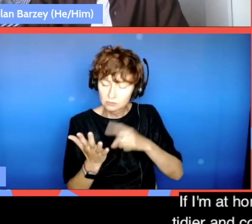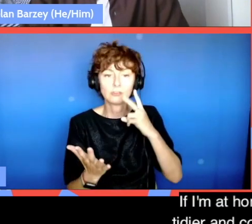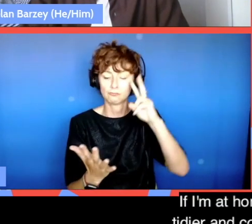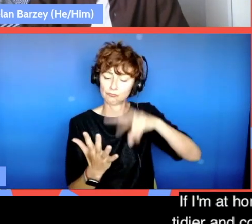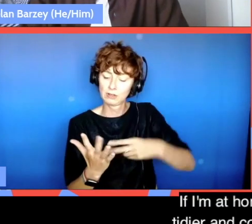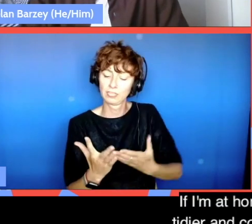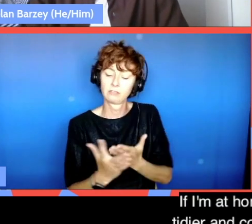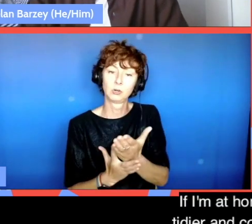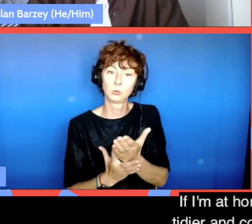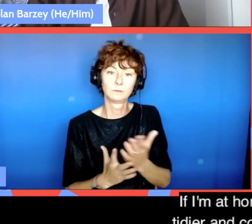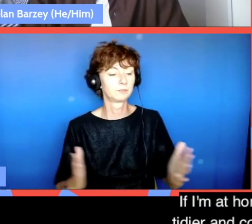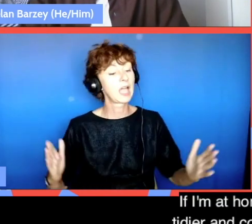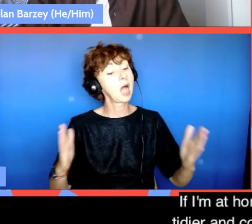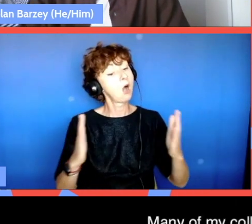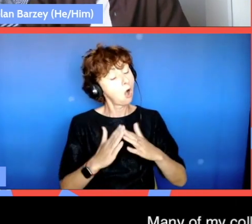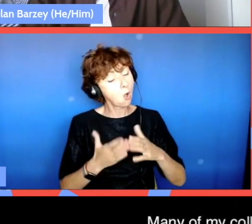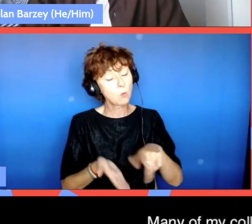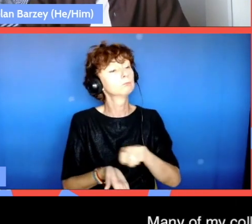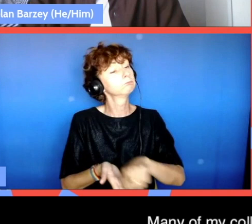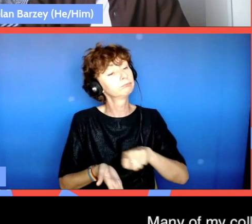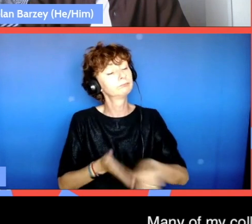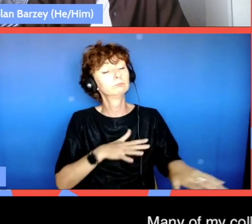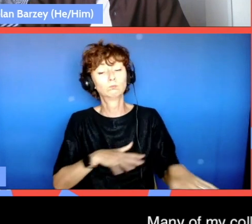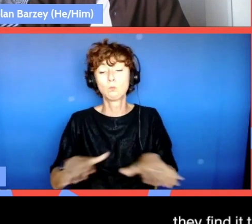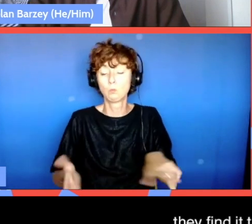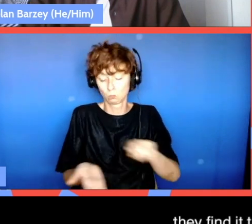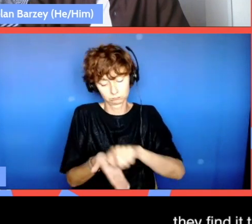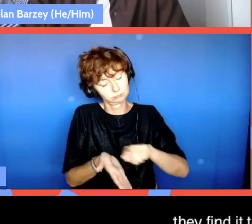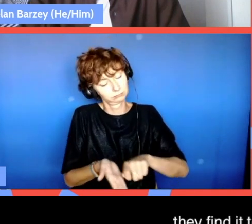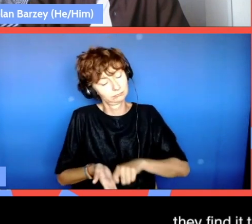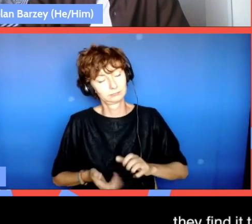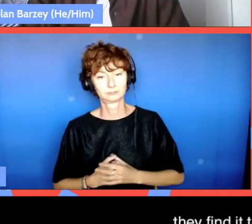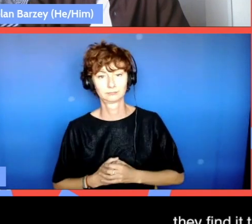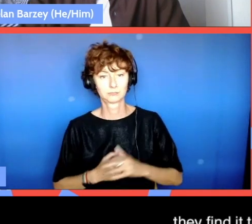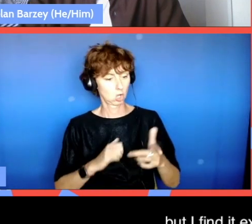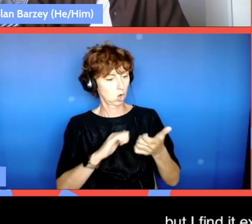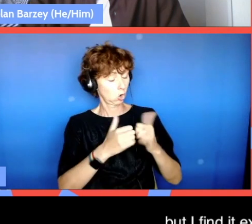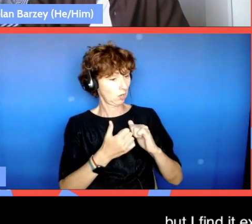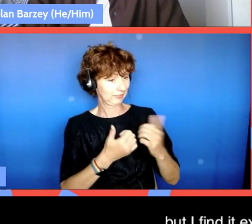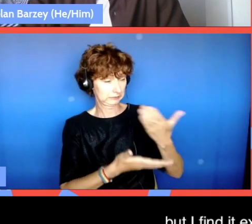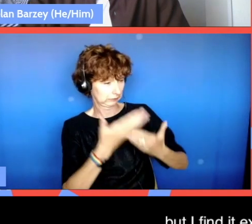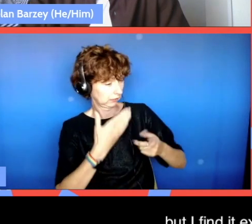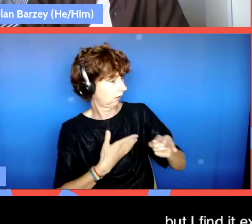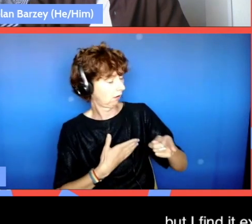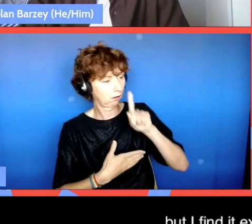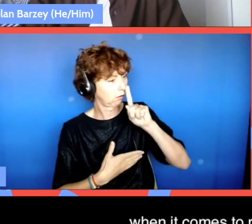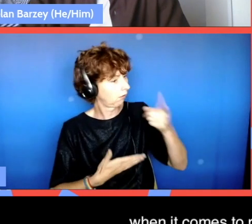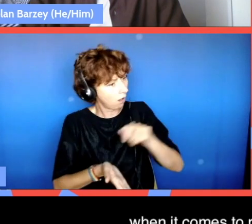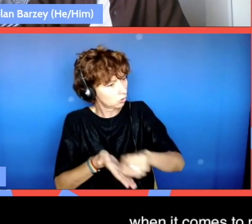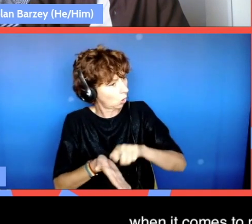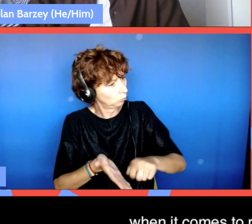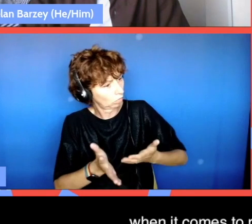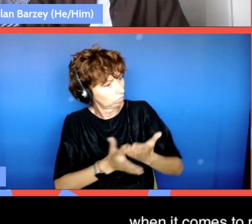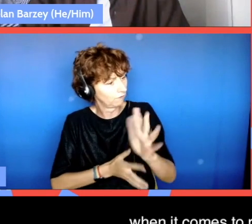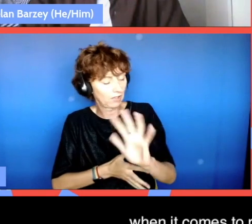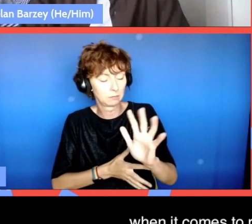much tidier and comprehensive. Many of my colleagues have said they find it too distracting, but I find it extremely helpful when it comes